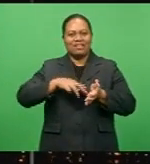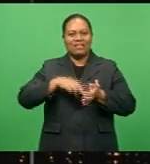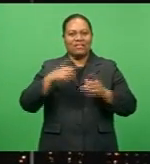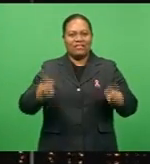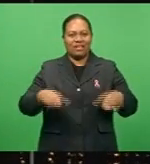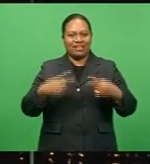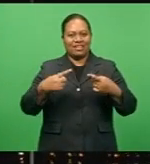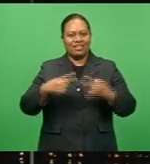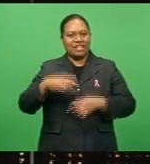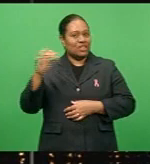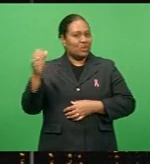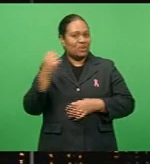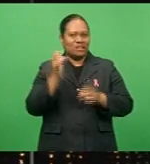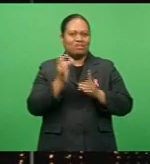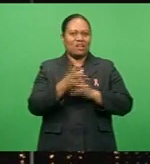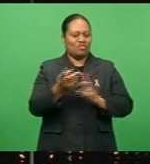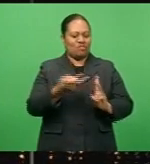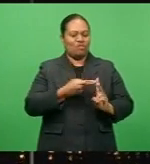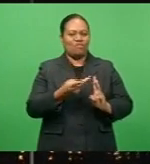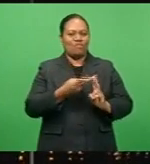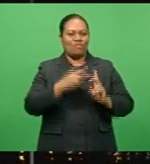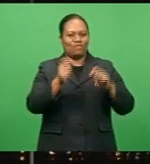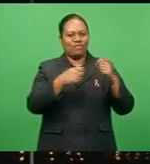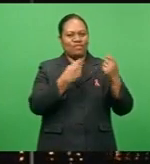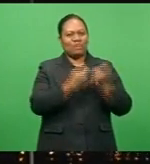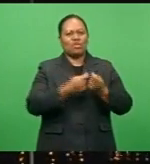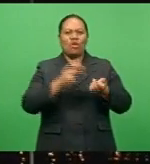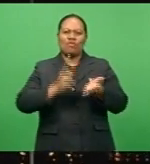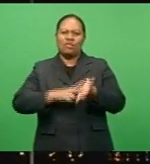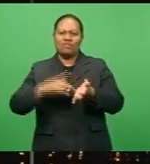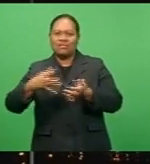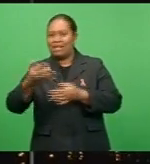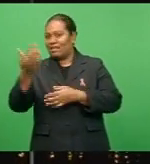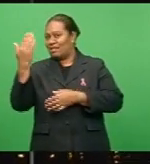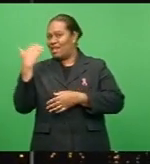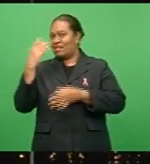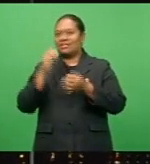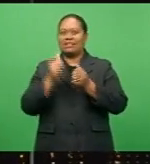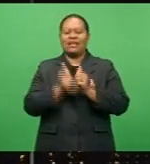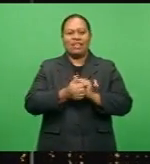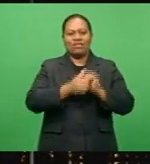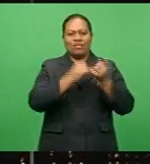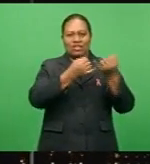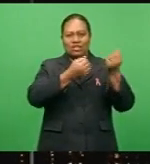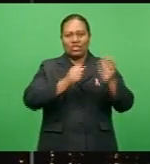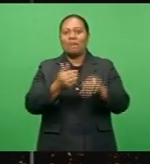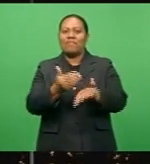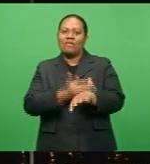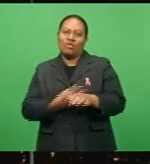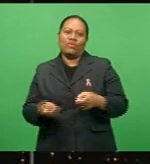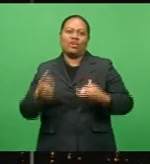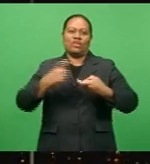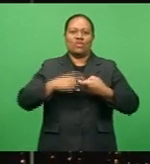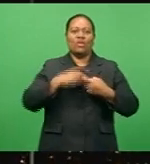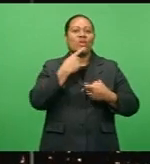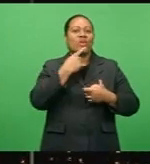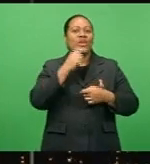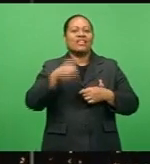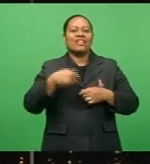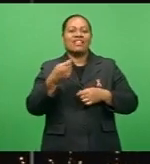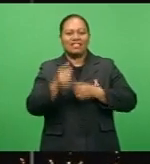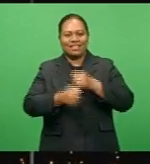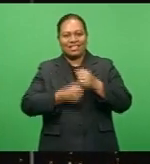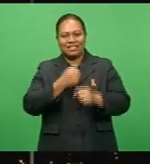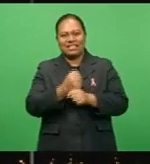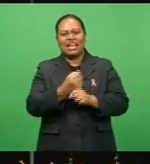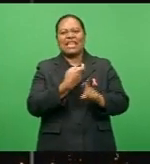A win will be special for both teams as it's Vunivalu's last game for the Storm before he joins the Reds next season. For Kikau, it